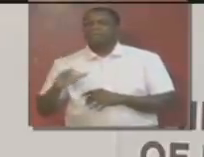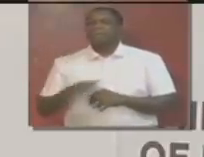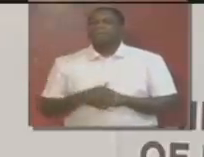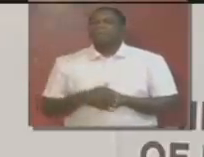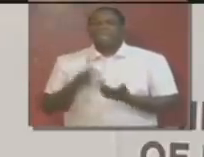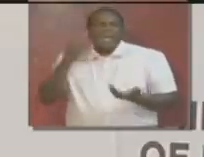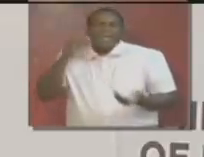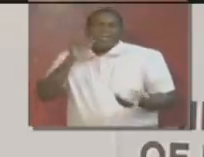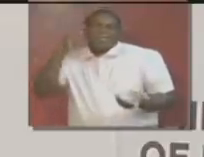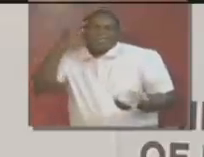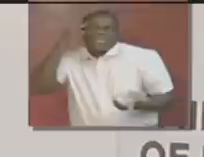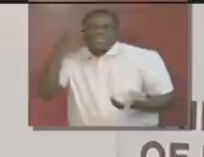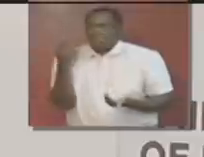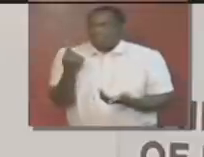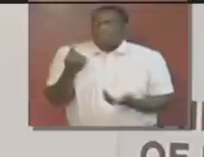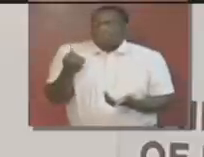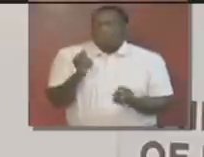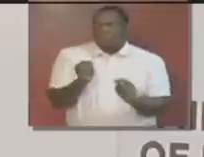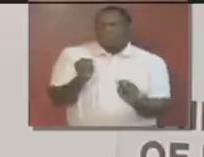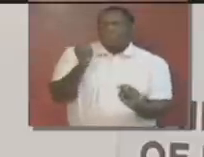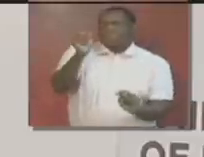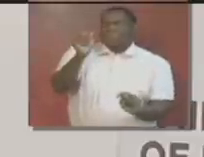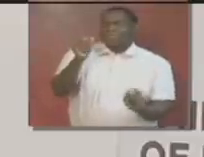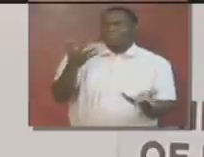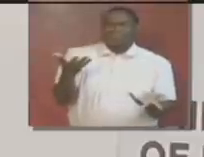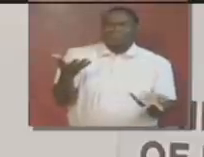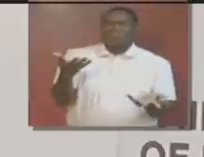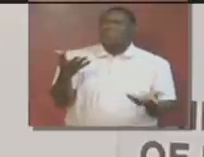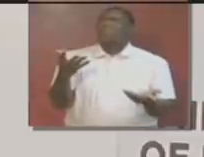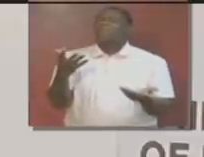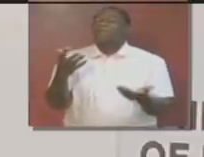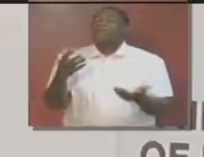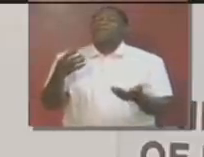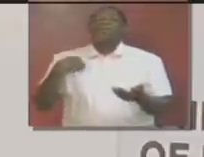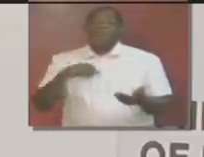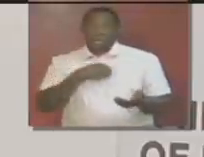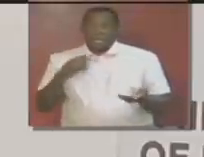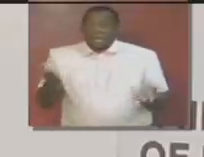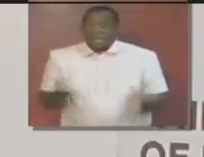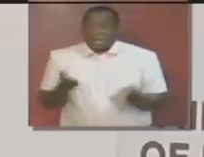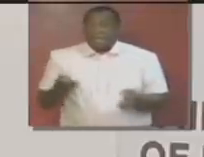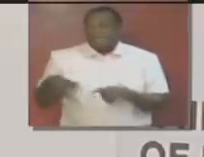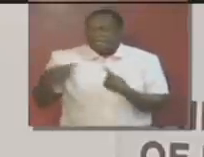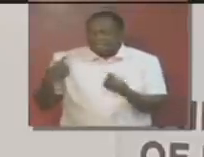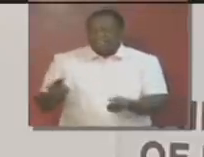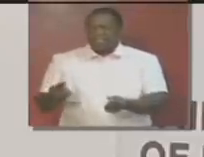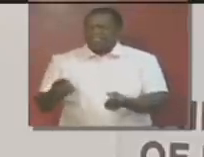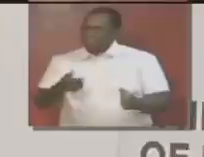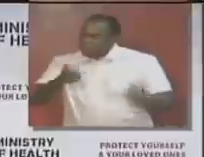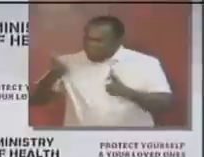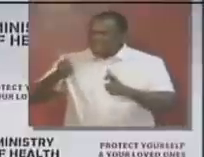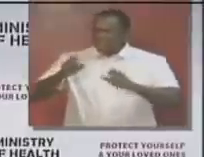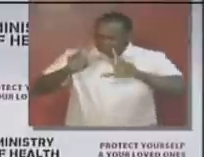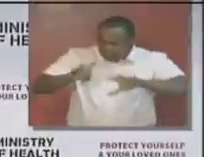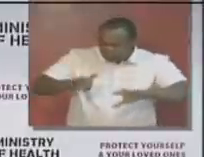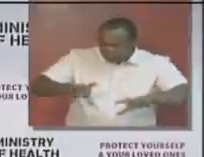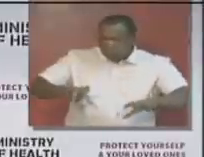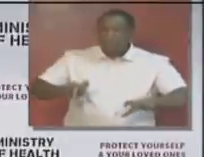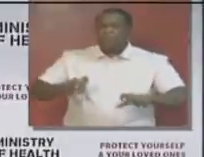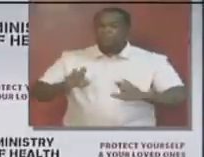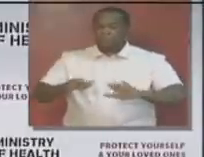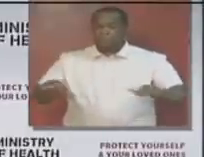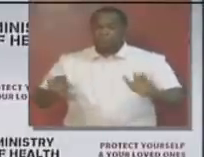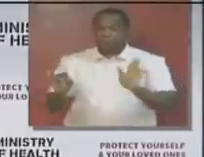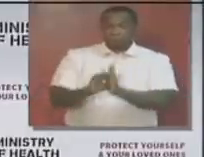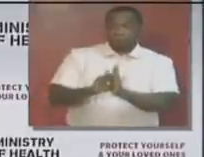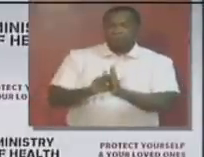been really aggressive with picking up and also with treatment of these children. Thank you. Thank you very